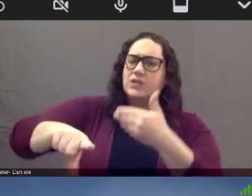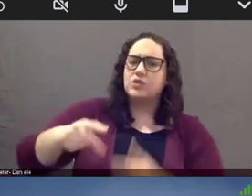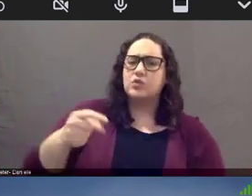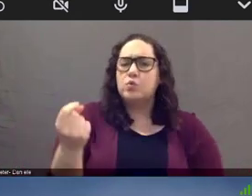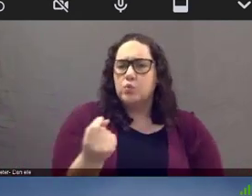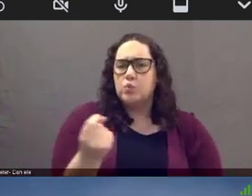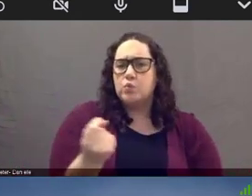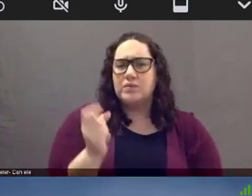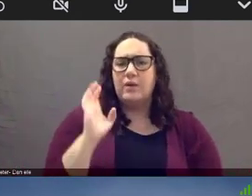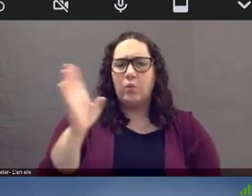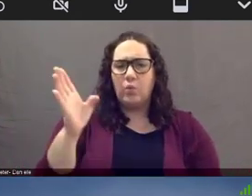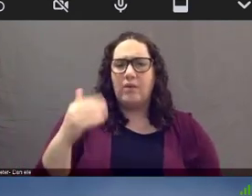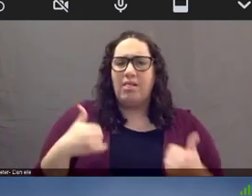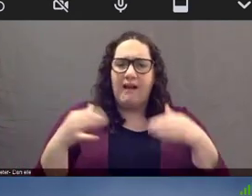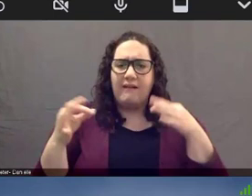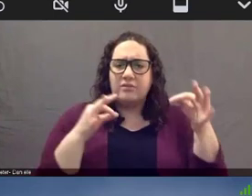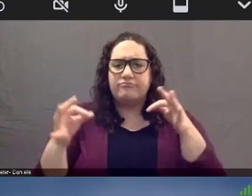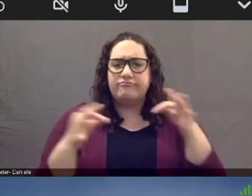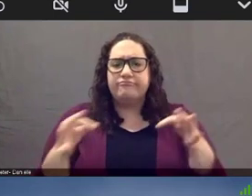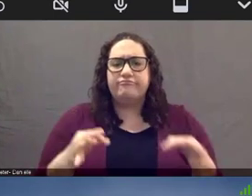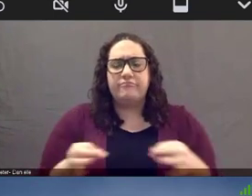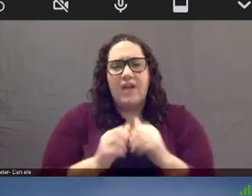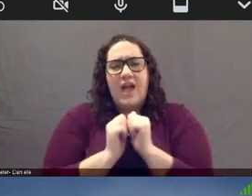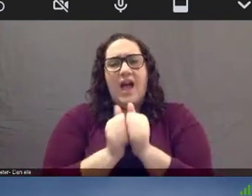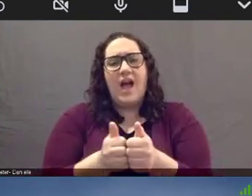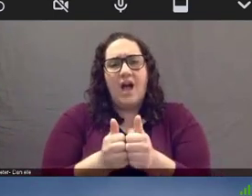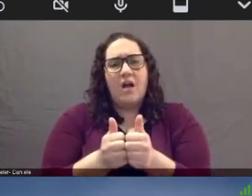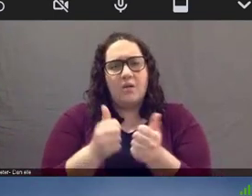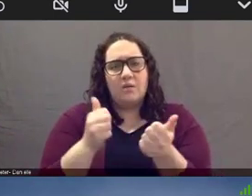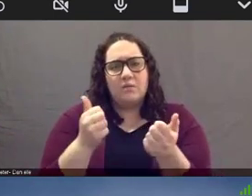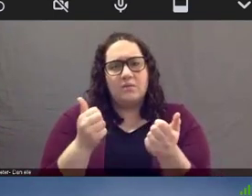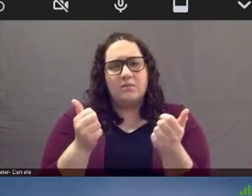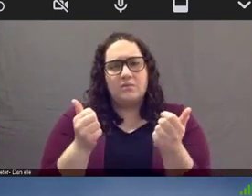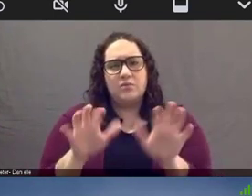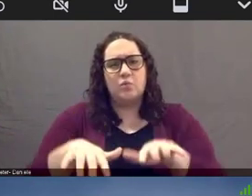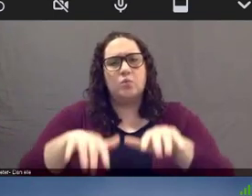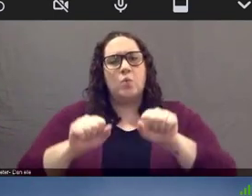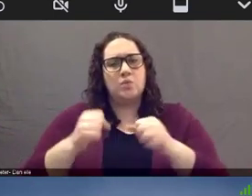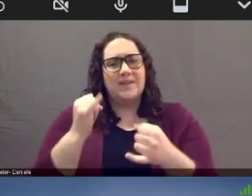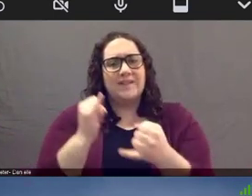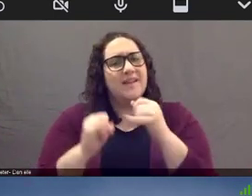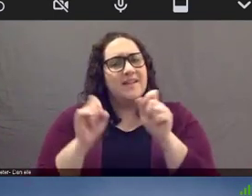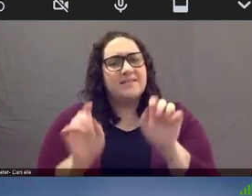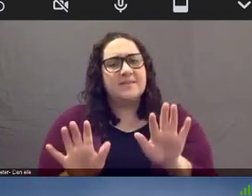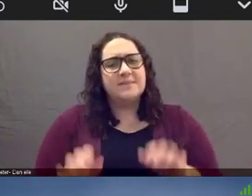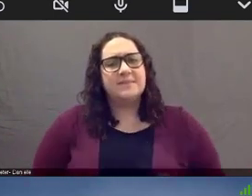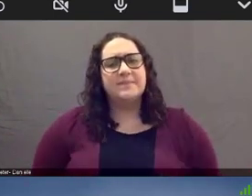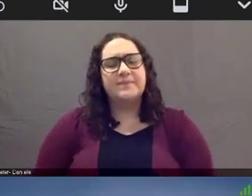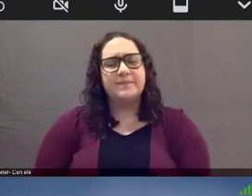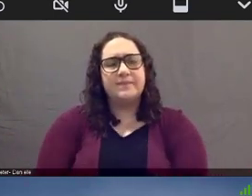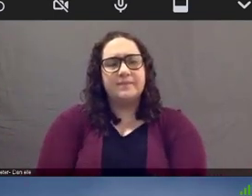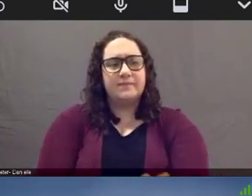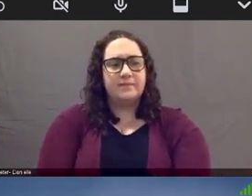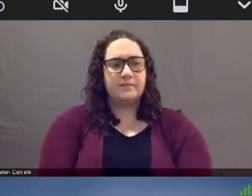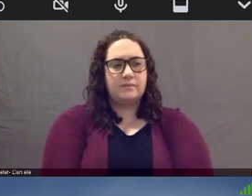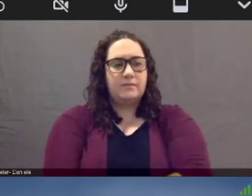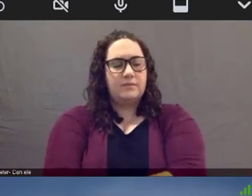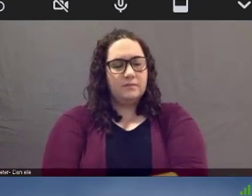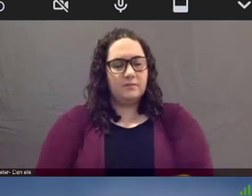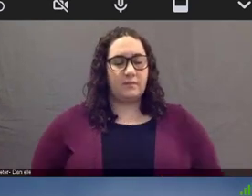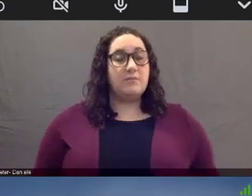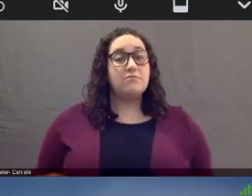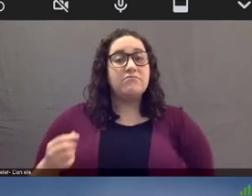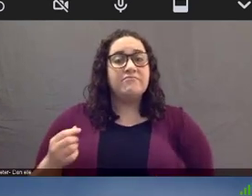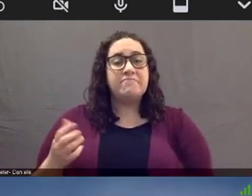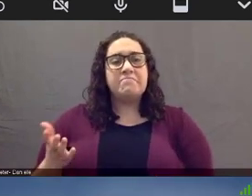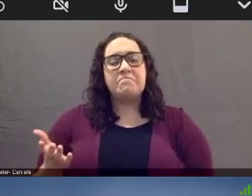details on how we want to run the final exam. But we still envision it to be sort of the standard final exam